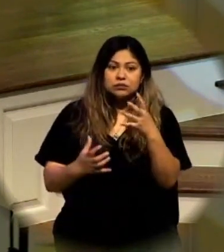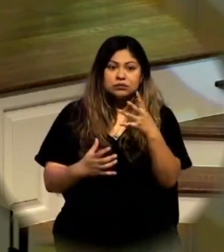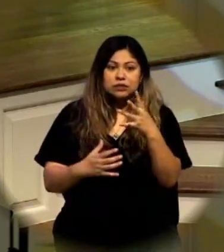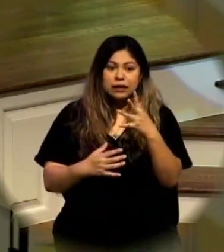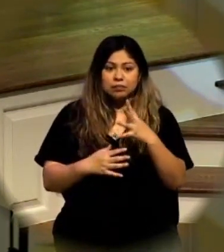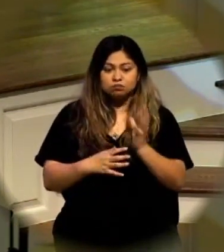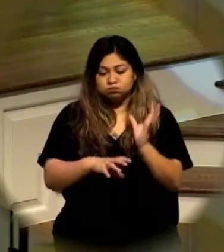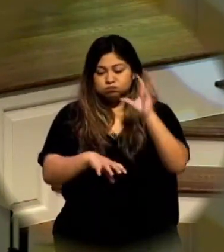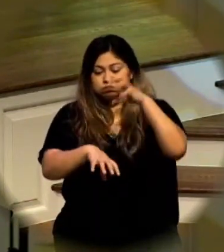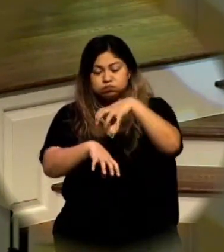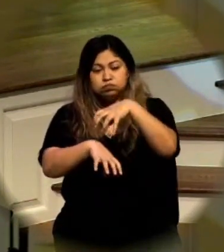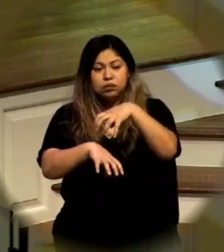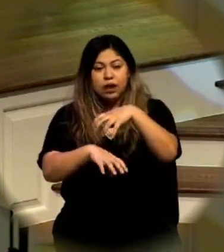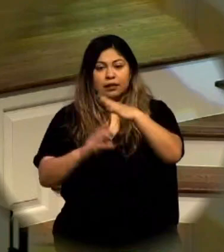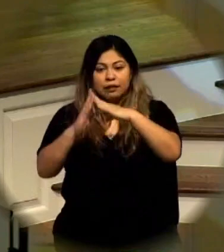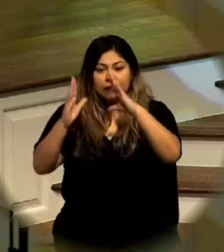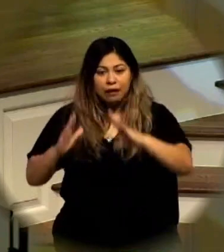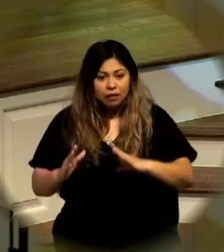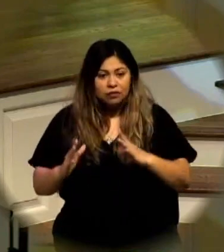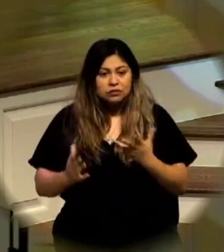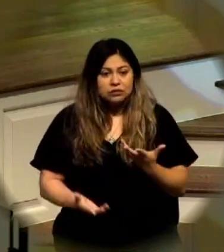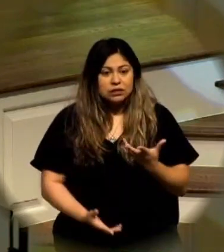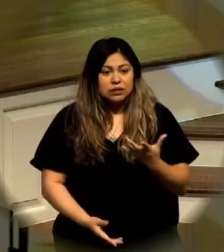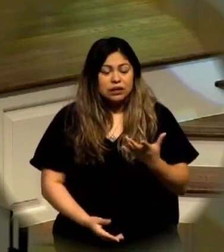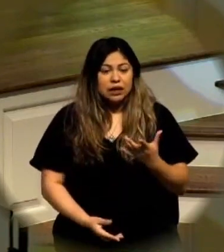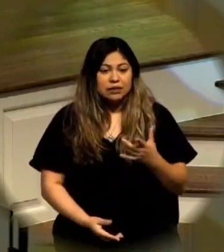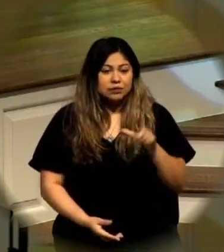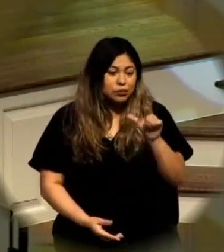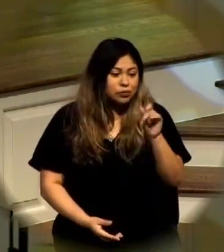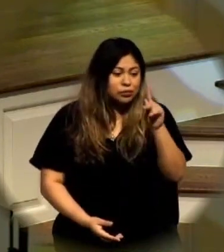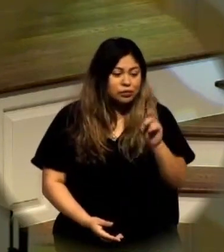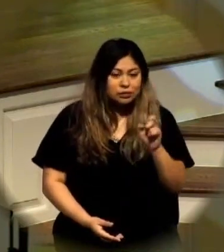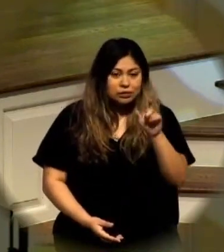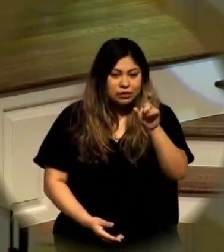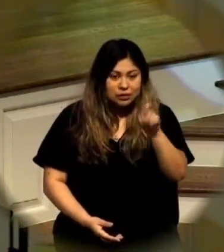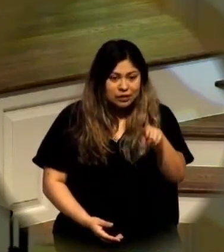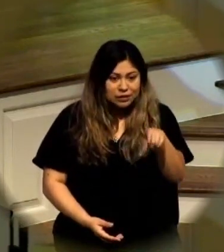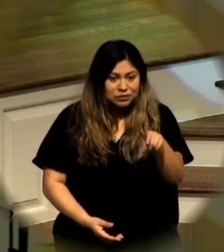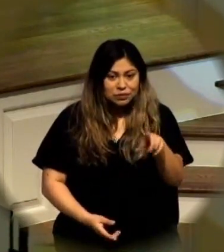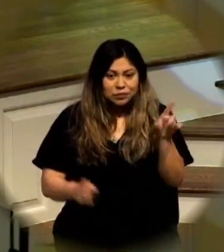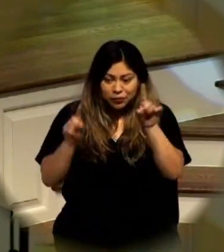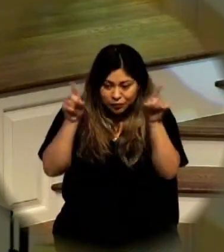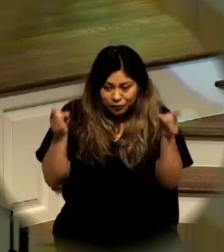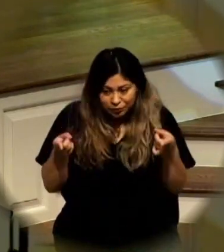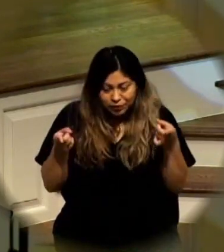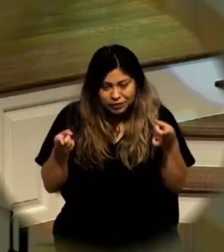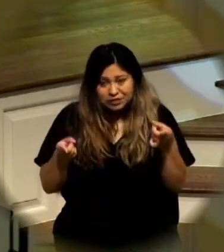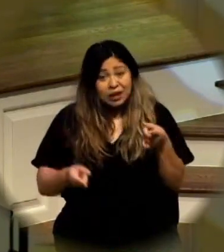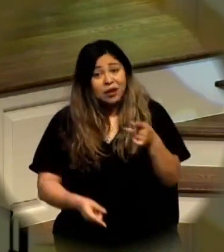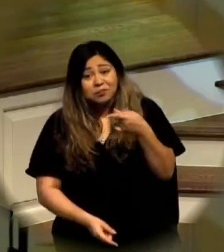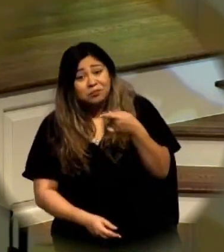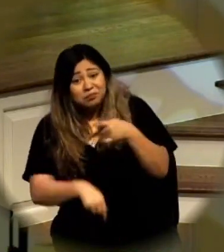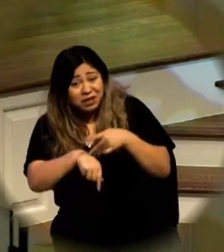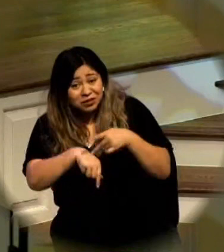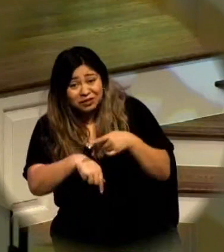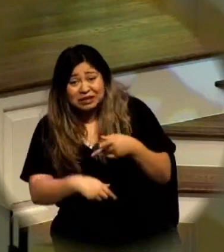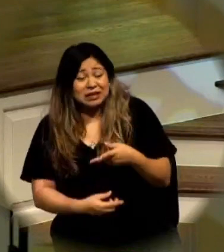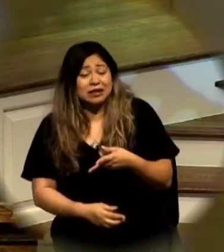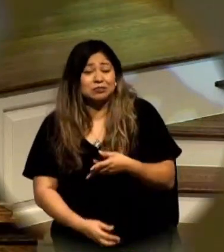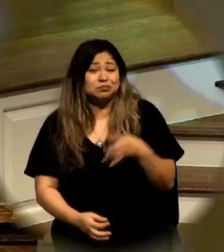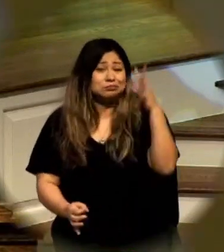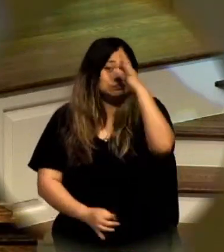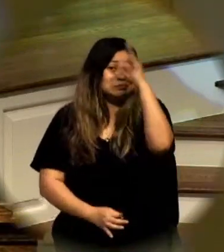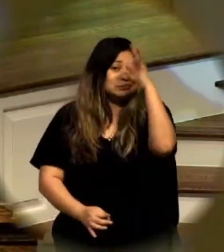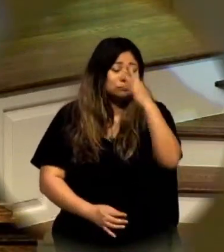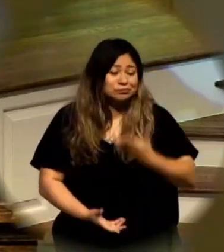and he so spoke out of place that Luke has to write in parentheses, Peter did not know what he was talking about, basically. They have,